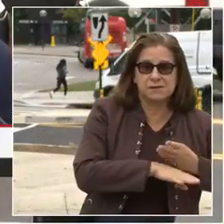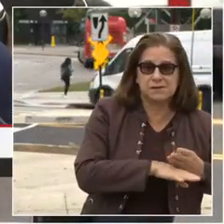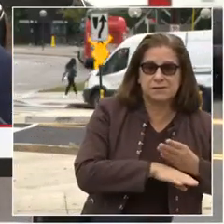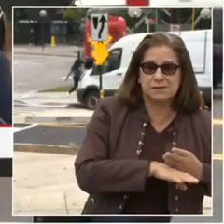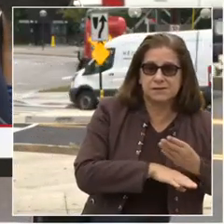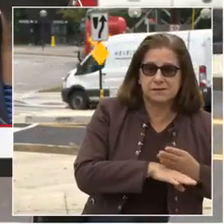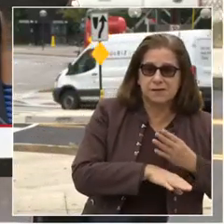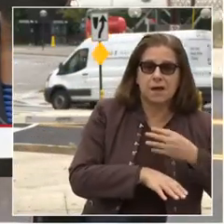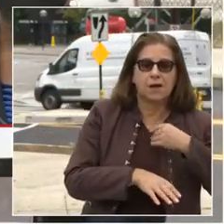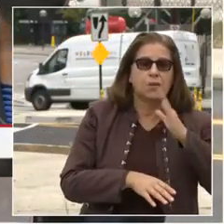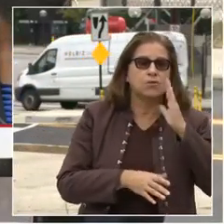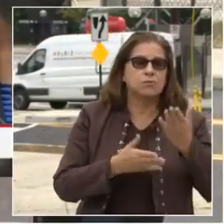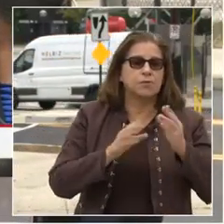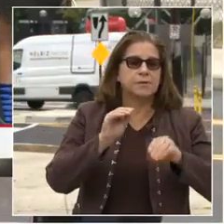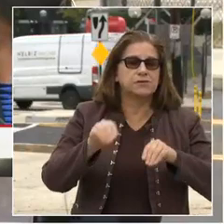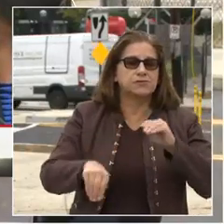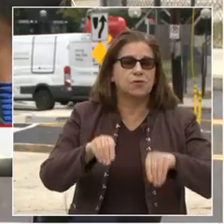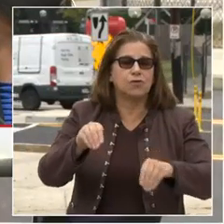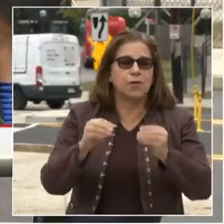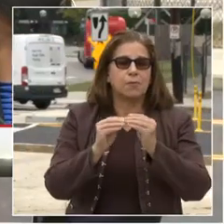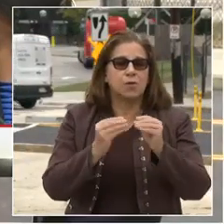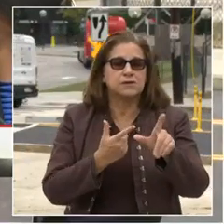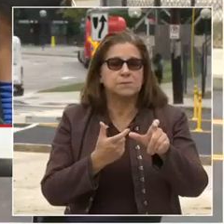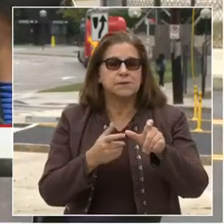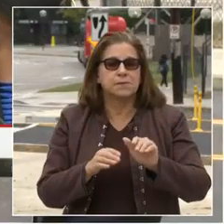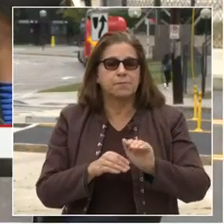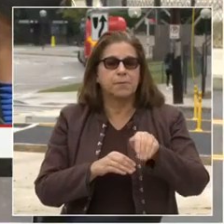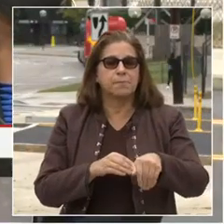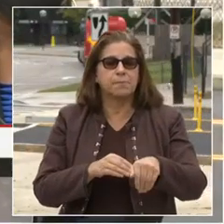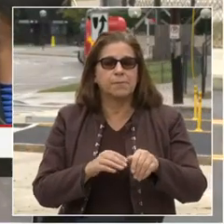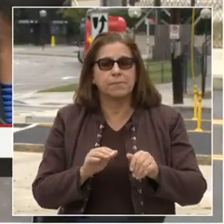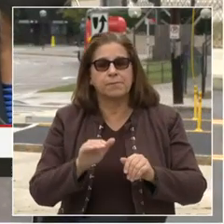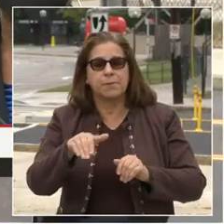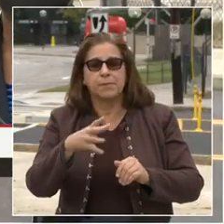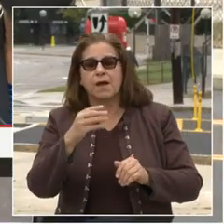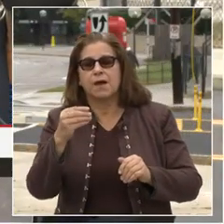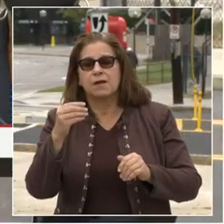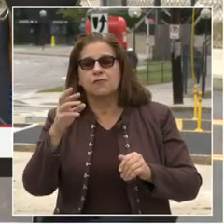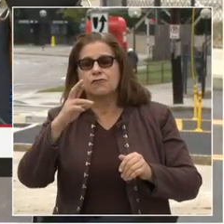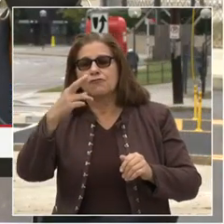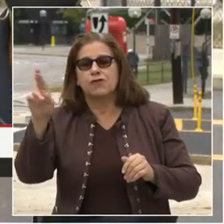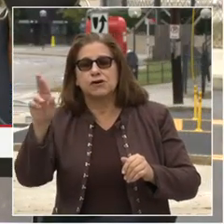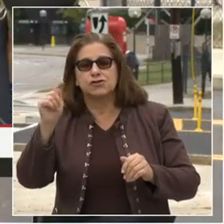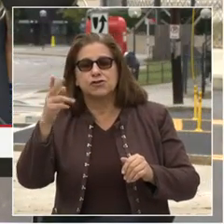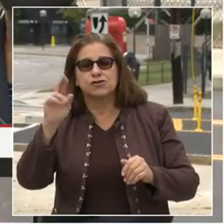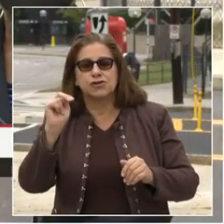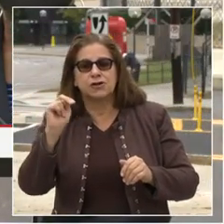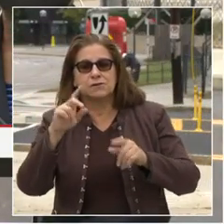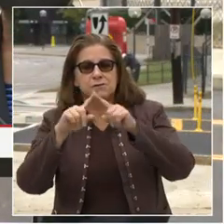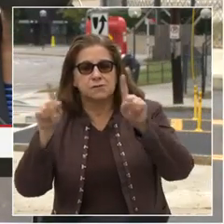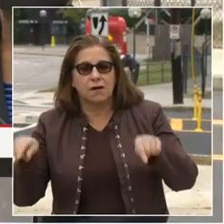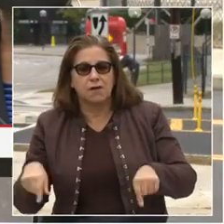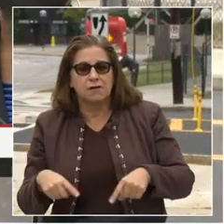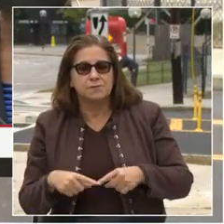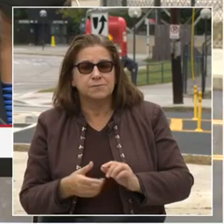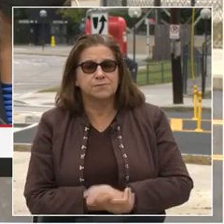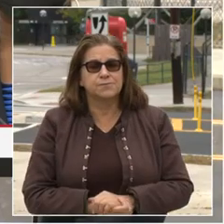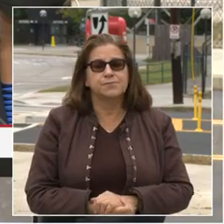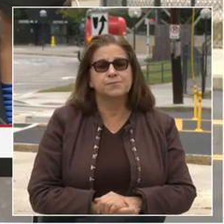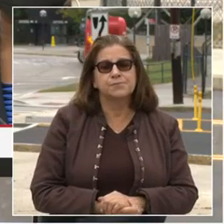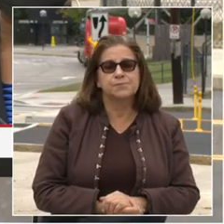right turn hardening measures. This is to help protect our most vulnerable roadway users,